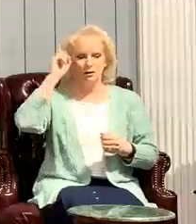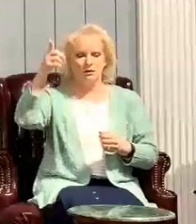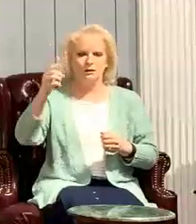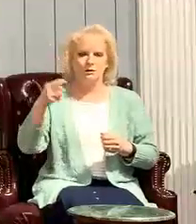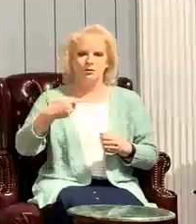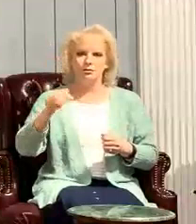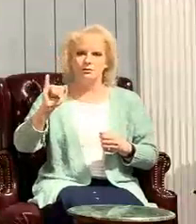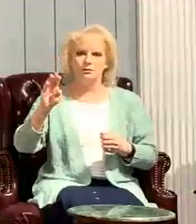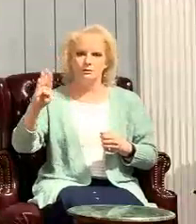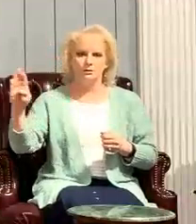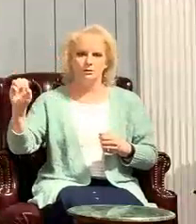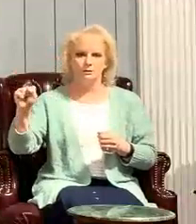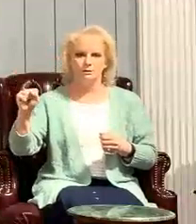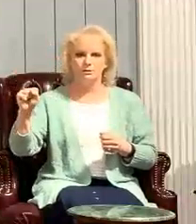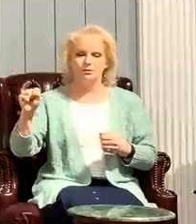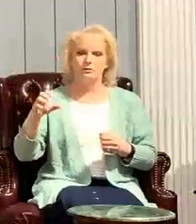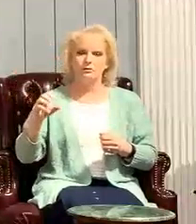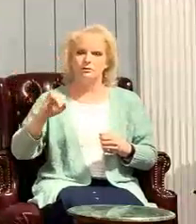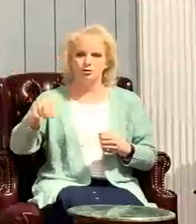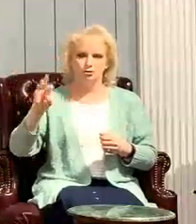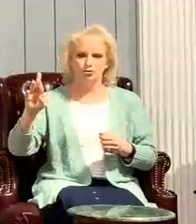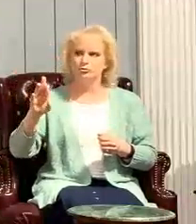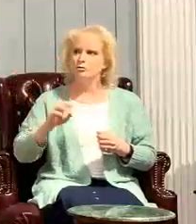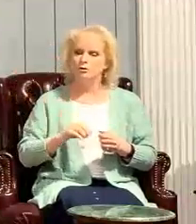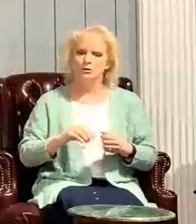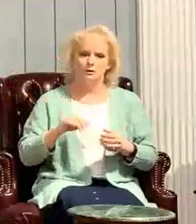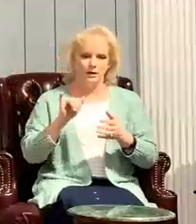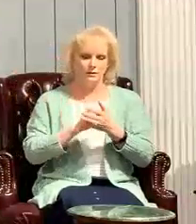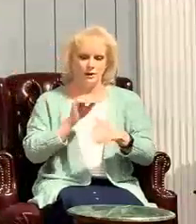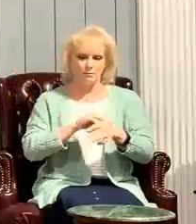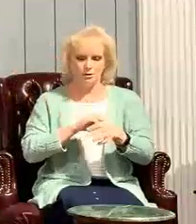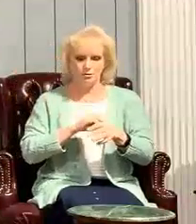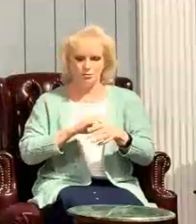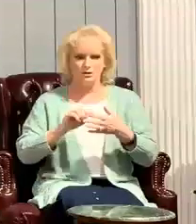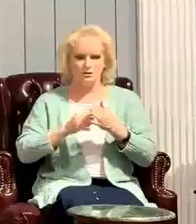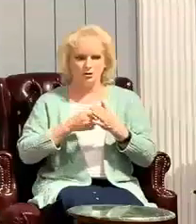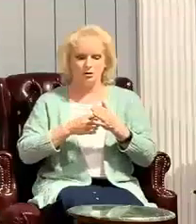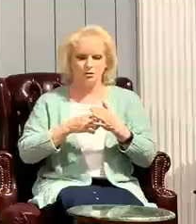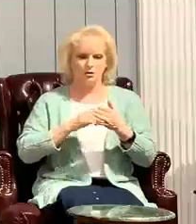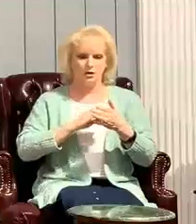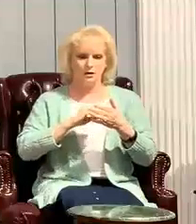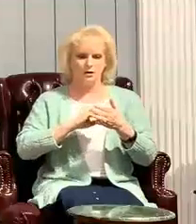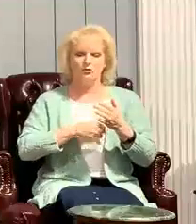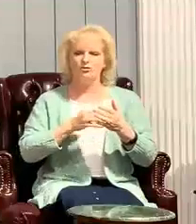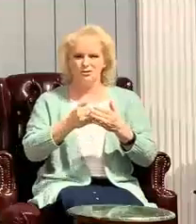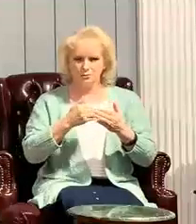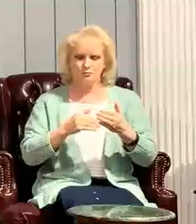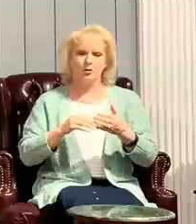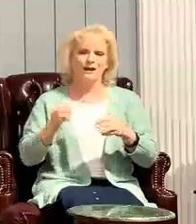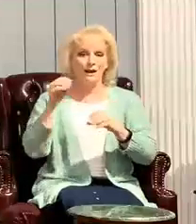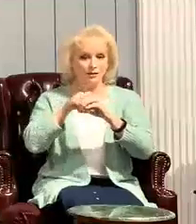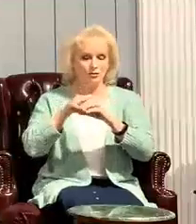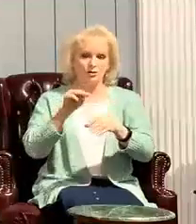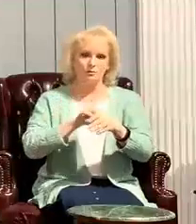And that ministry started slightly before I entered into the ministry, before I started living for the Lord.